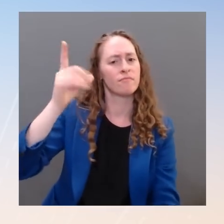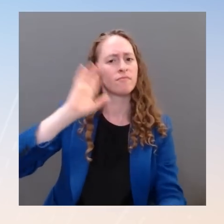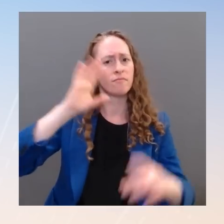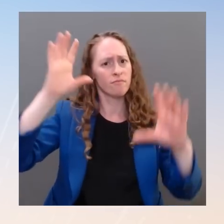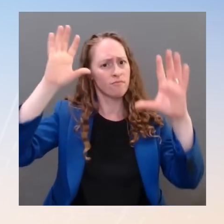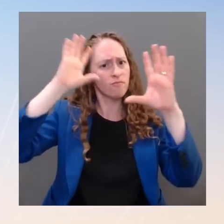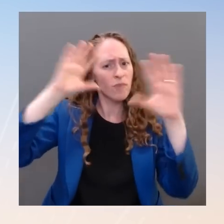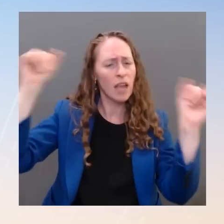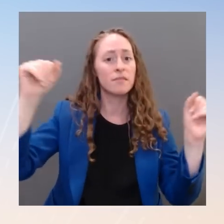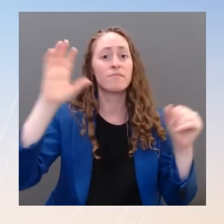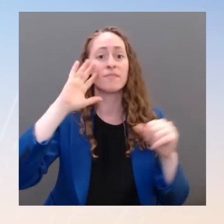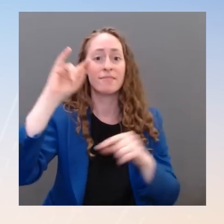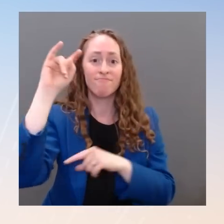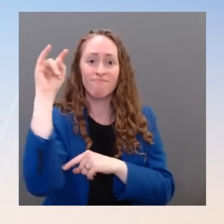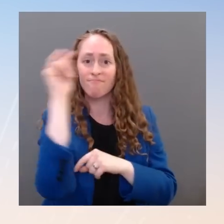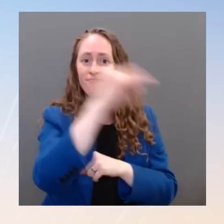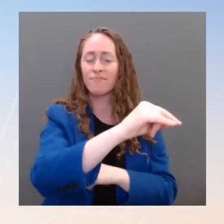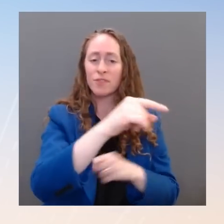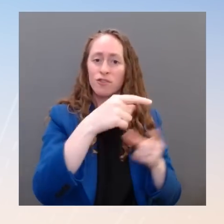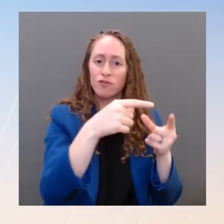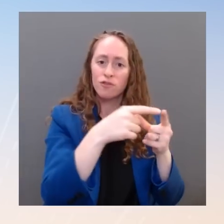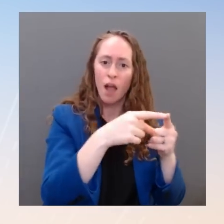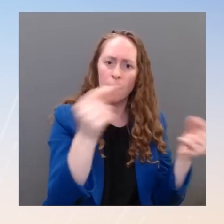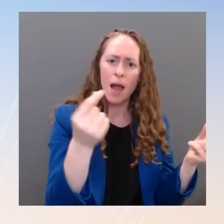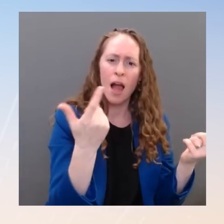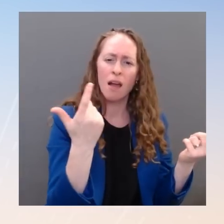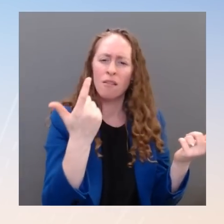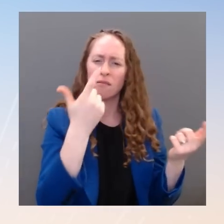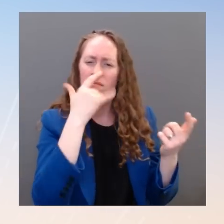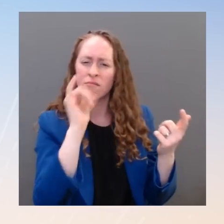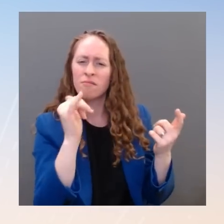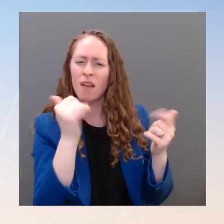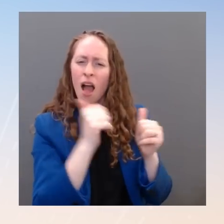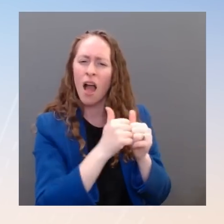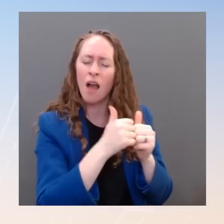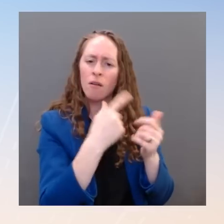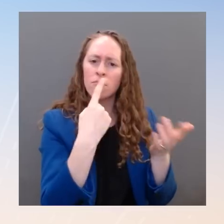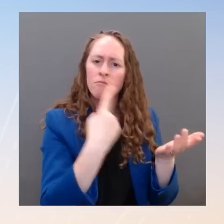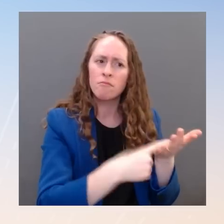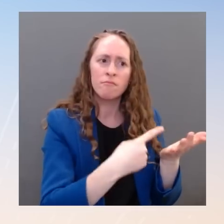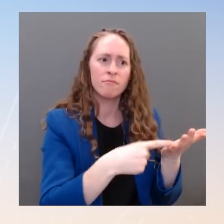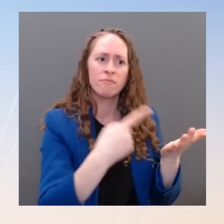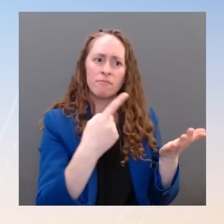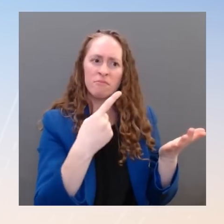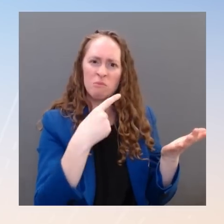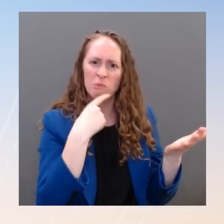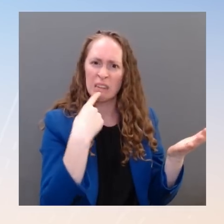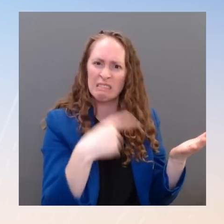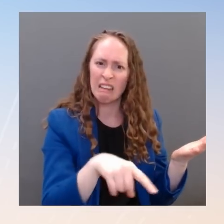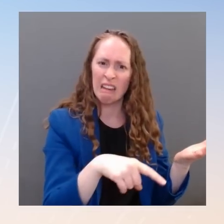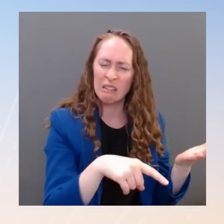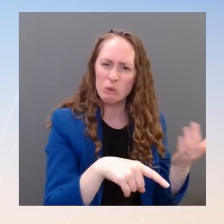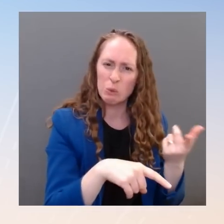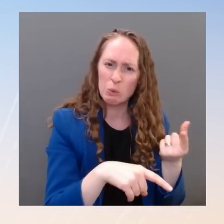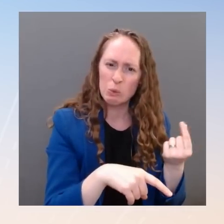On the first part on Russia, I would say first we've had a number of engagements, as you know, with leaders in India about